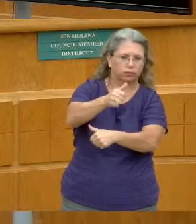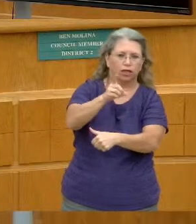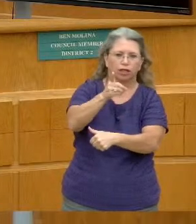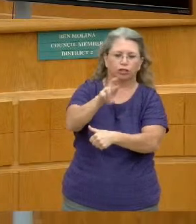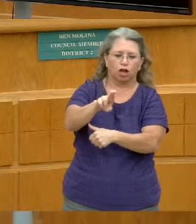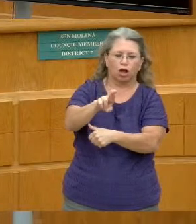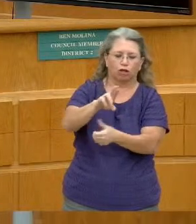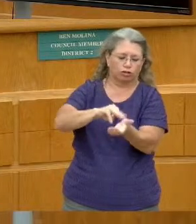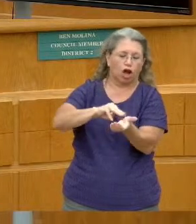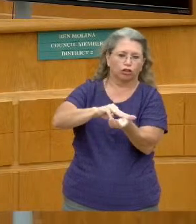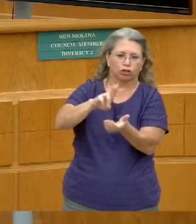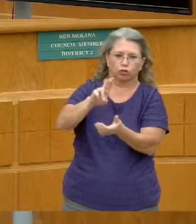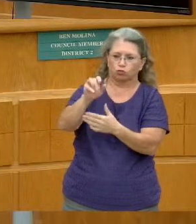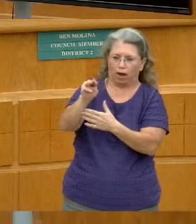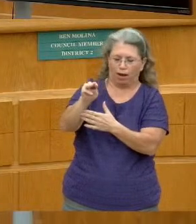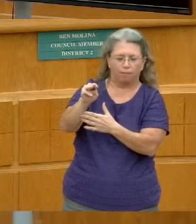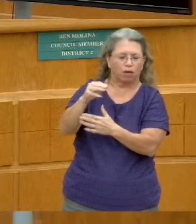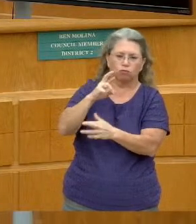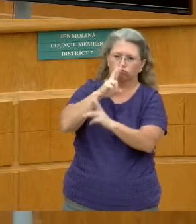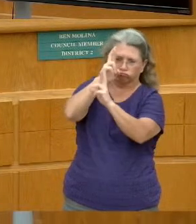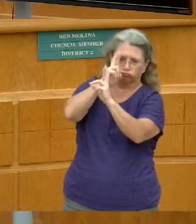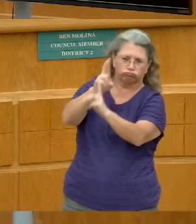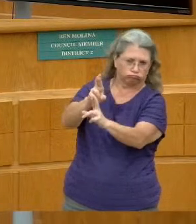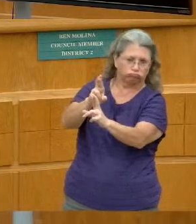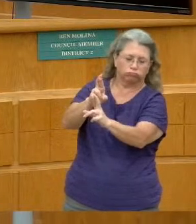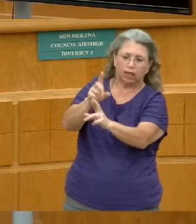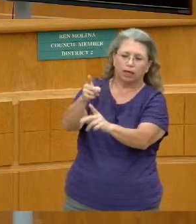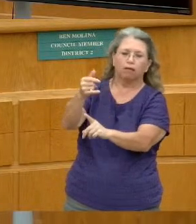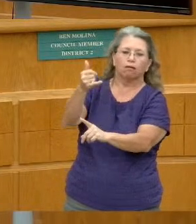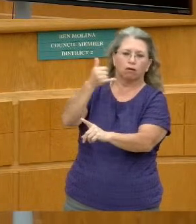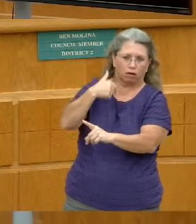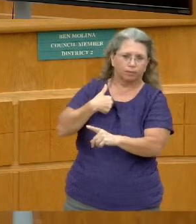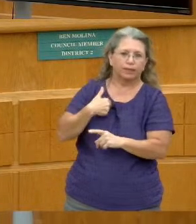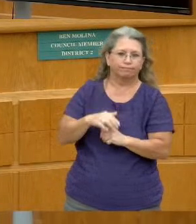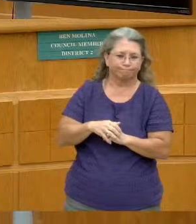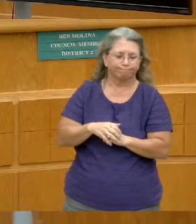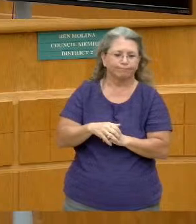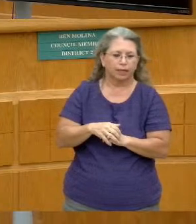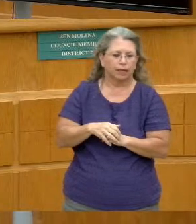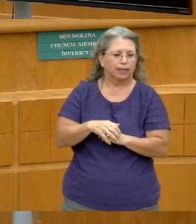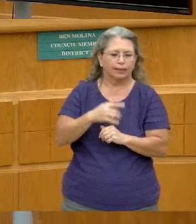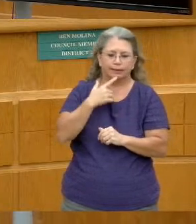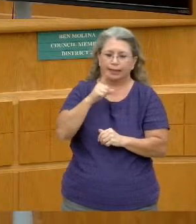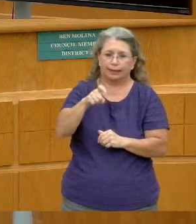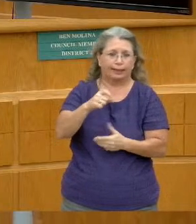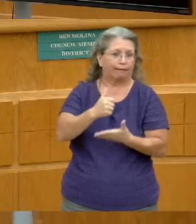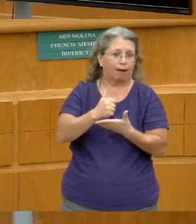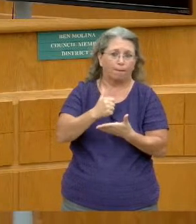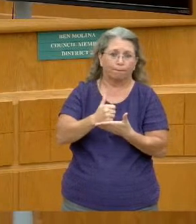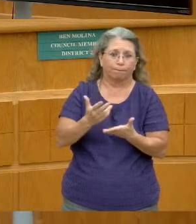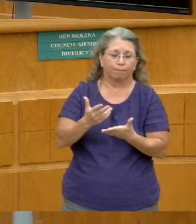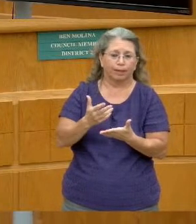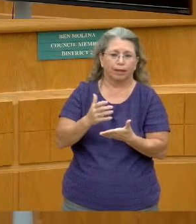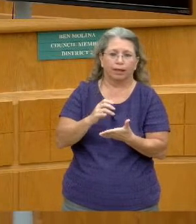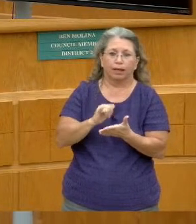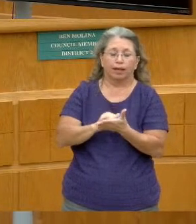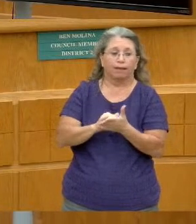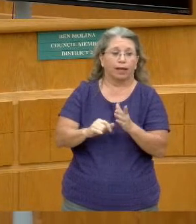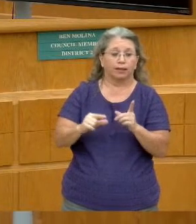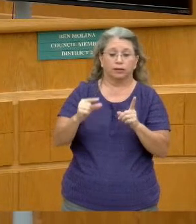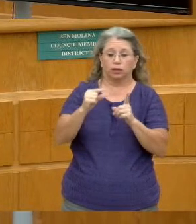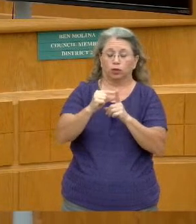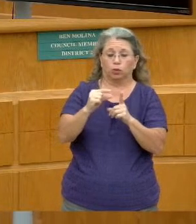for, called me and said, we need your help. Those are the words that any